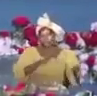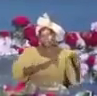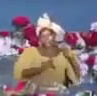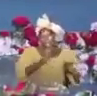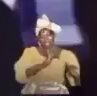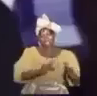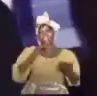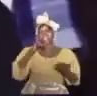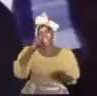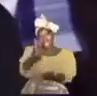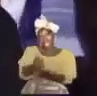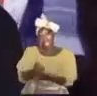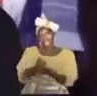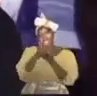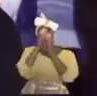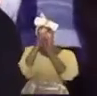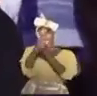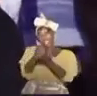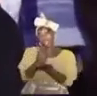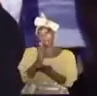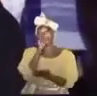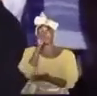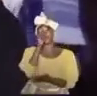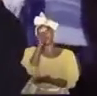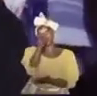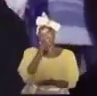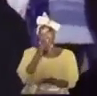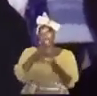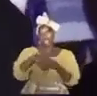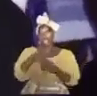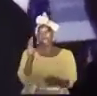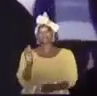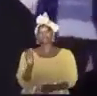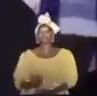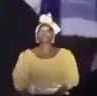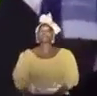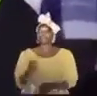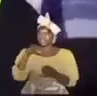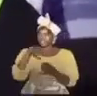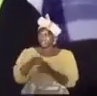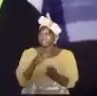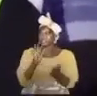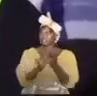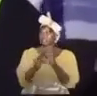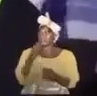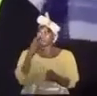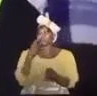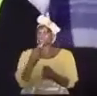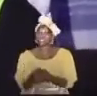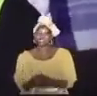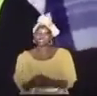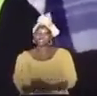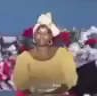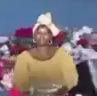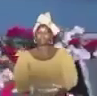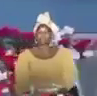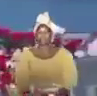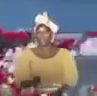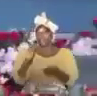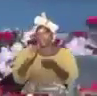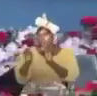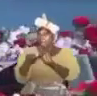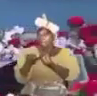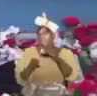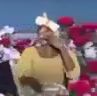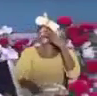out. May the God of mercy tonight bail you out in the name of Jesus Christ. Number three,